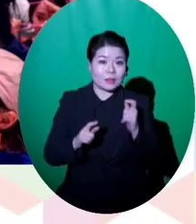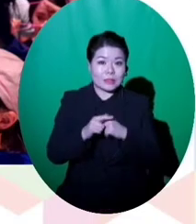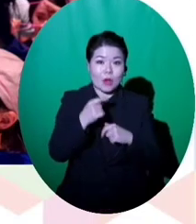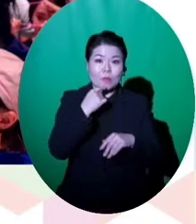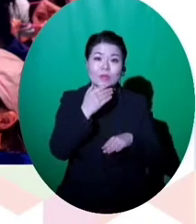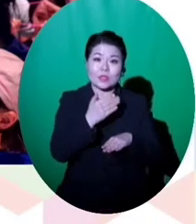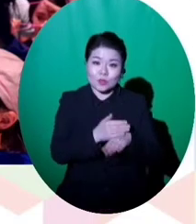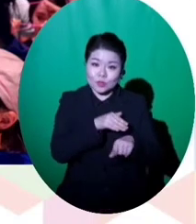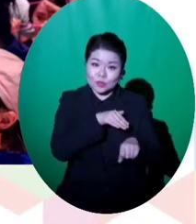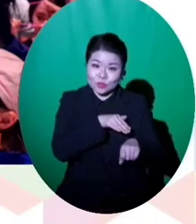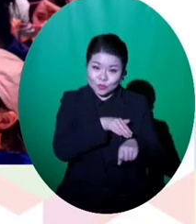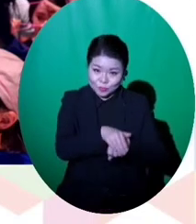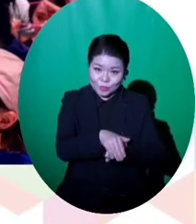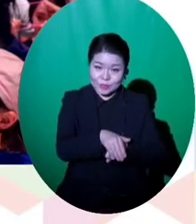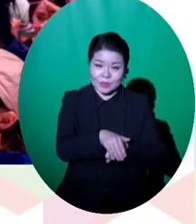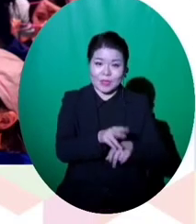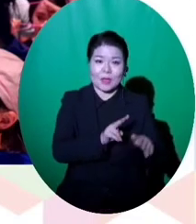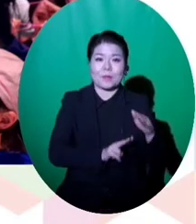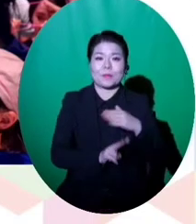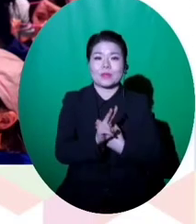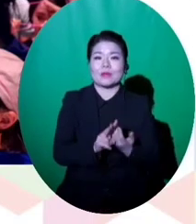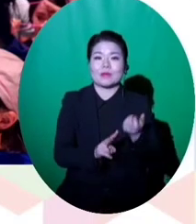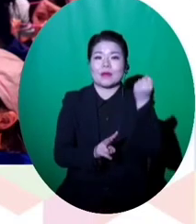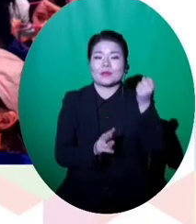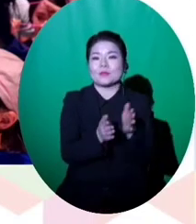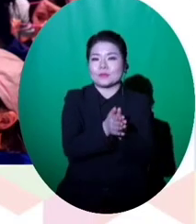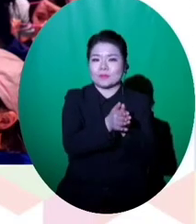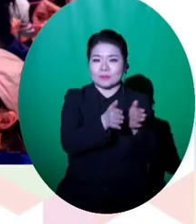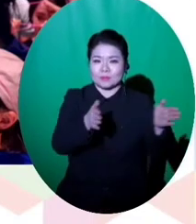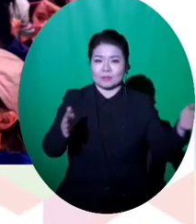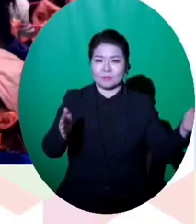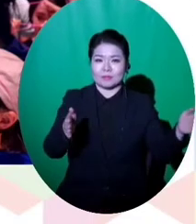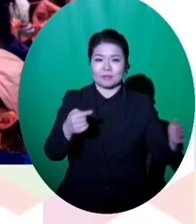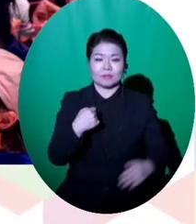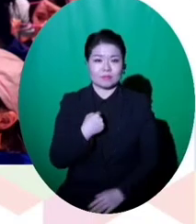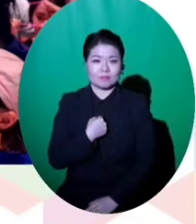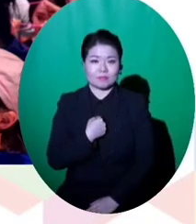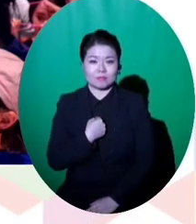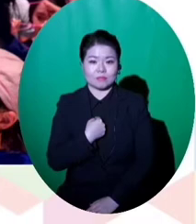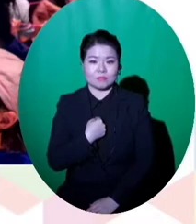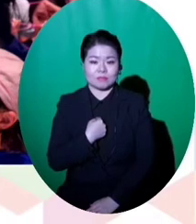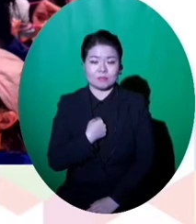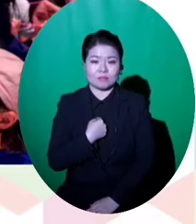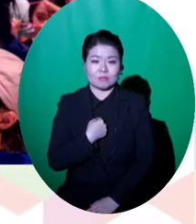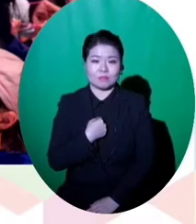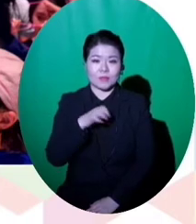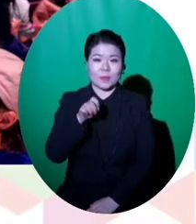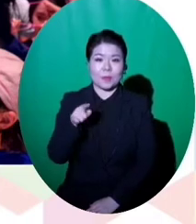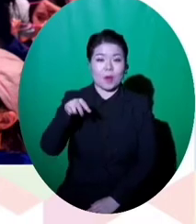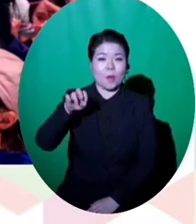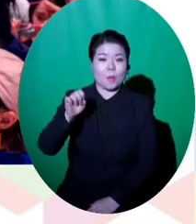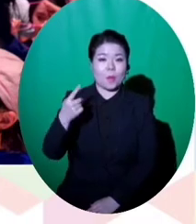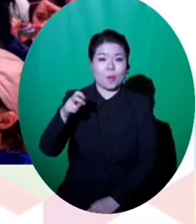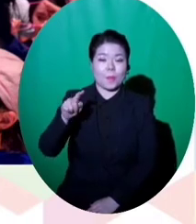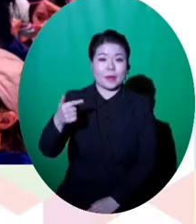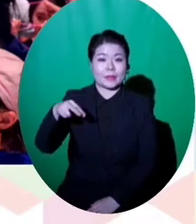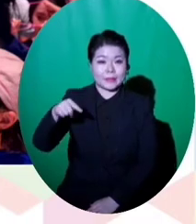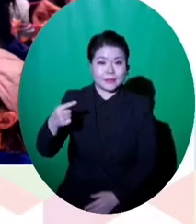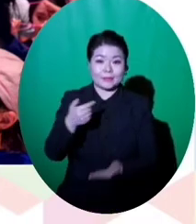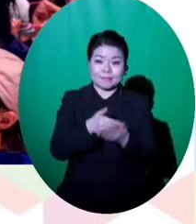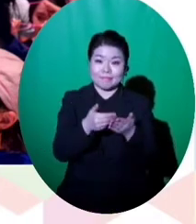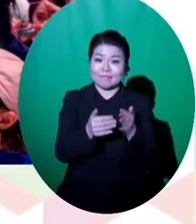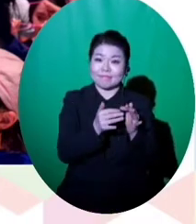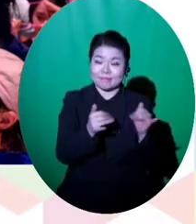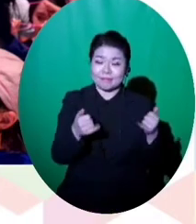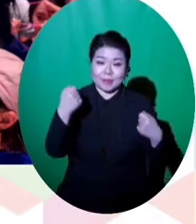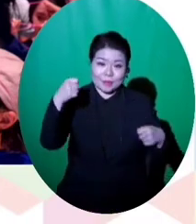So as a performance artist, I often work with various communities. So this time was in New York City at the Whitney,